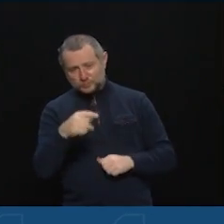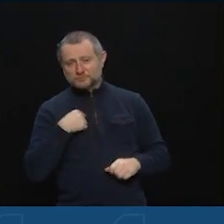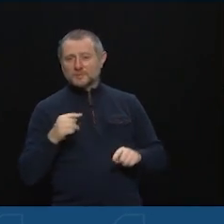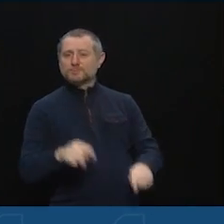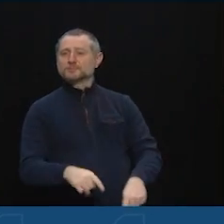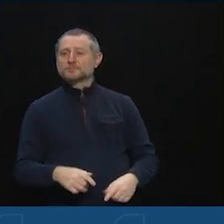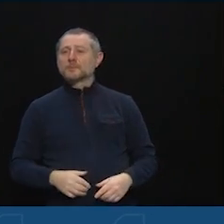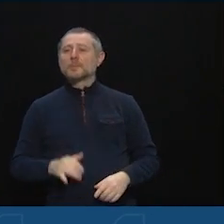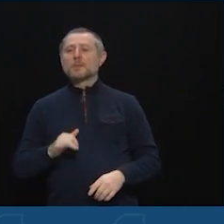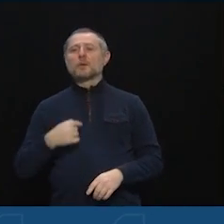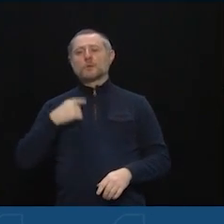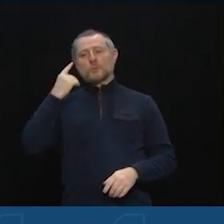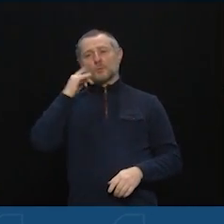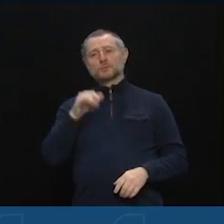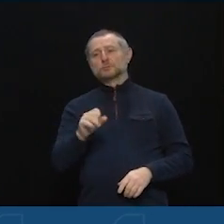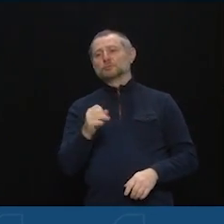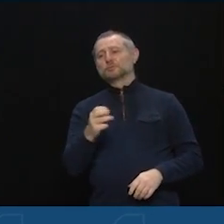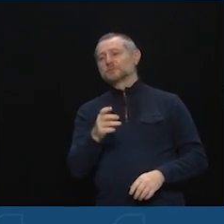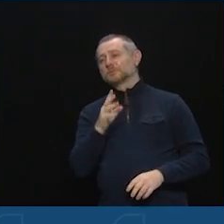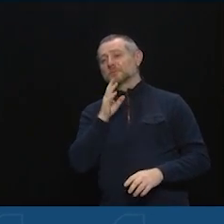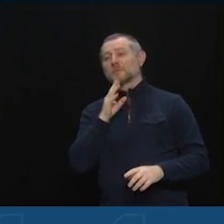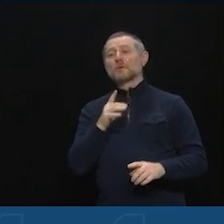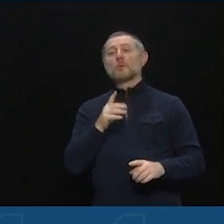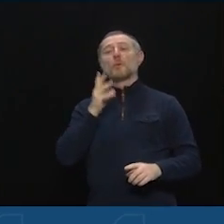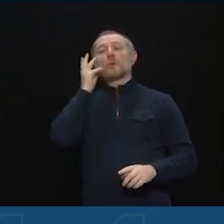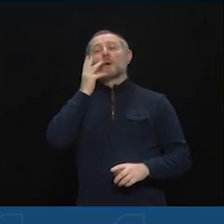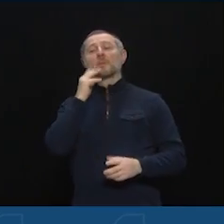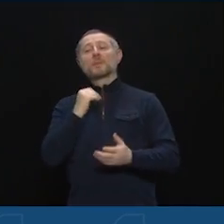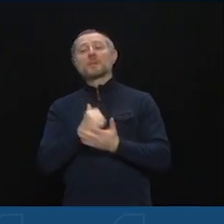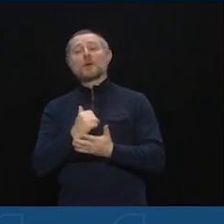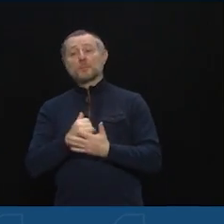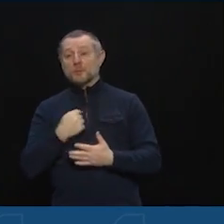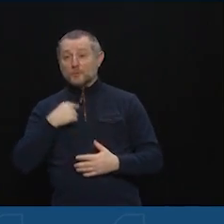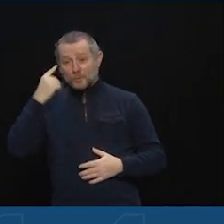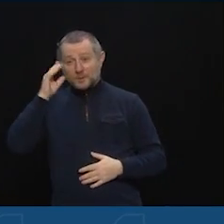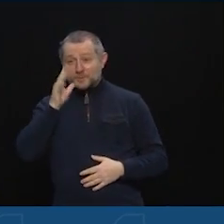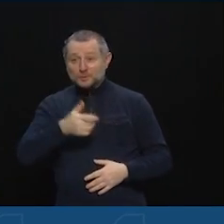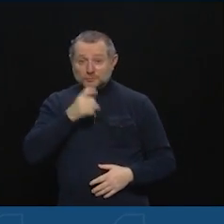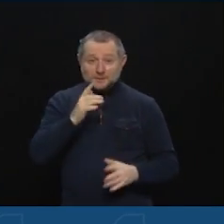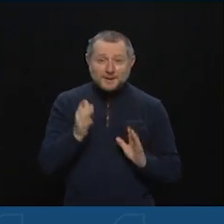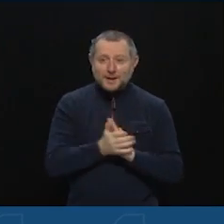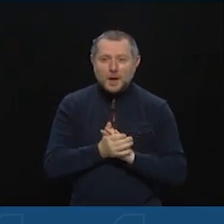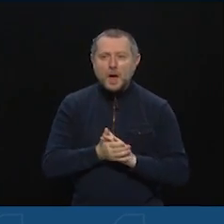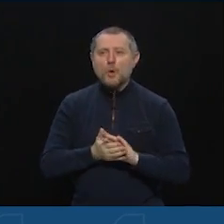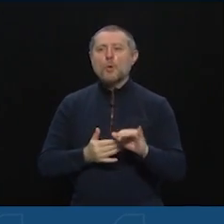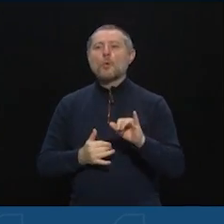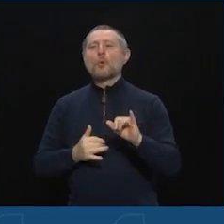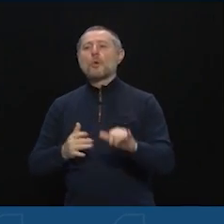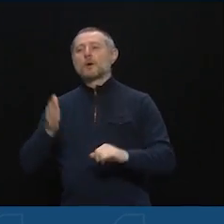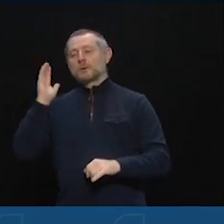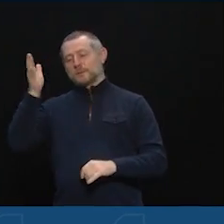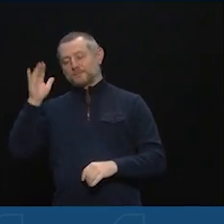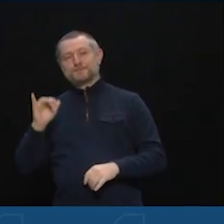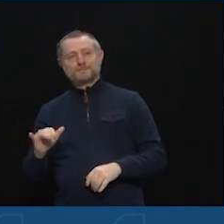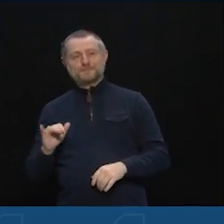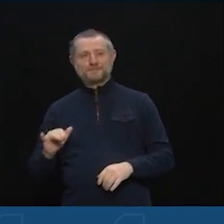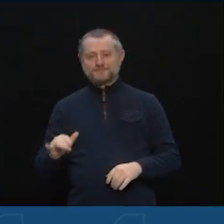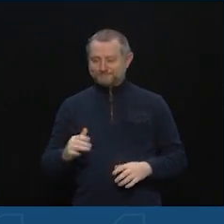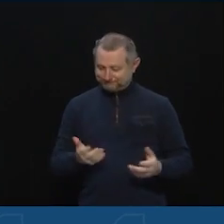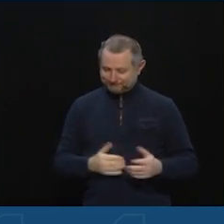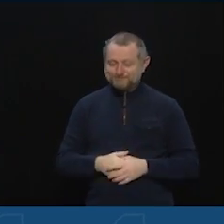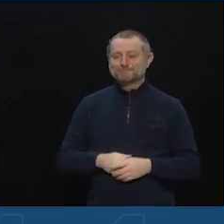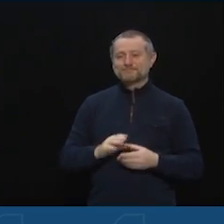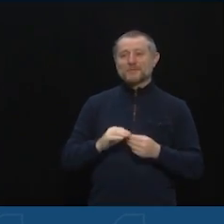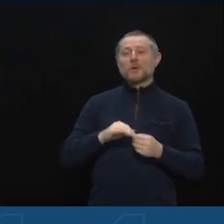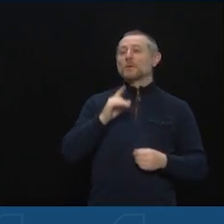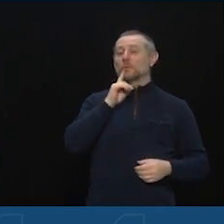bamboozled me in bringing me in. We said wine therapy. I was like, oh, we're going to drink. I'm excited. But no, it is. And then Amit told me it was too